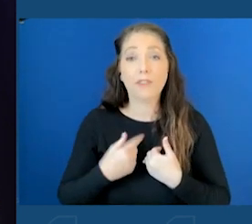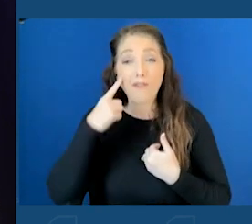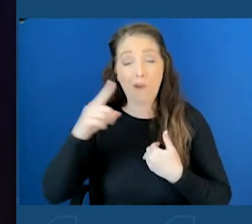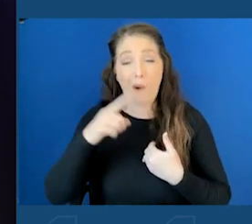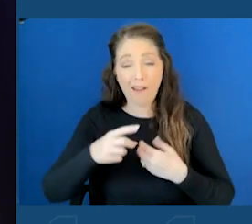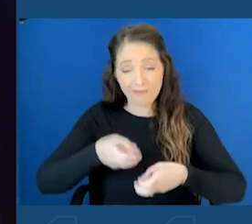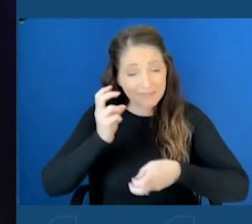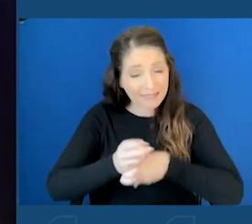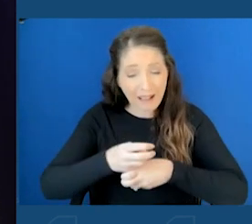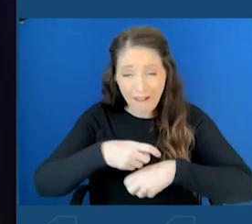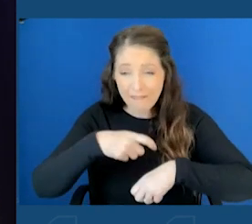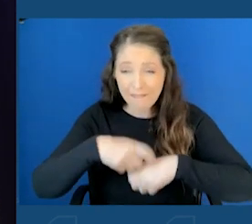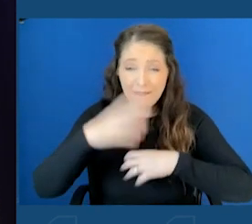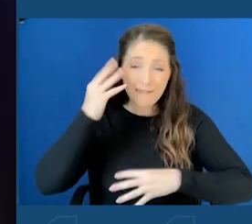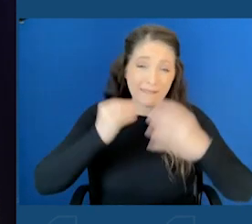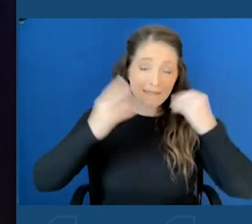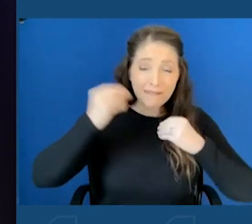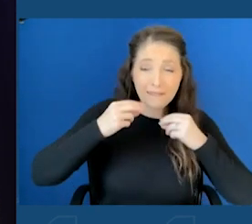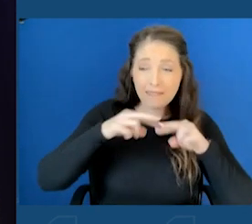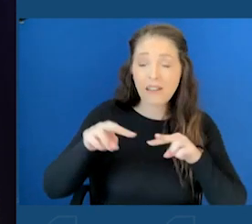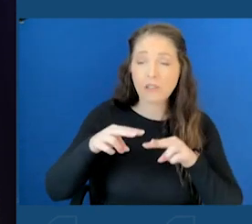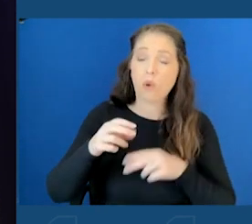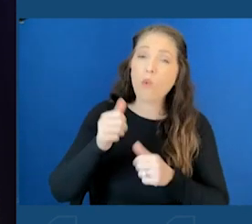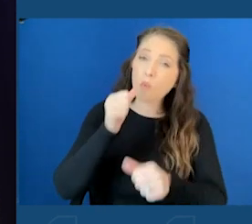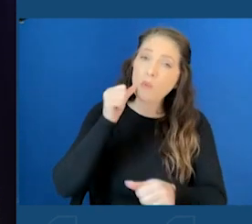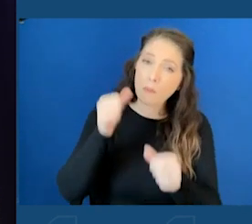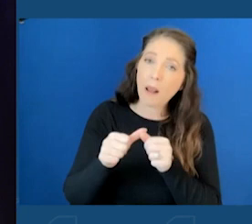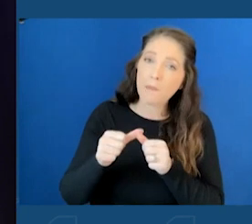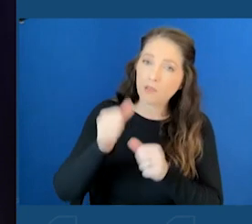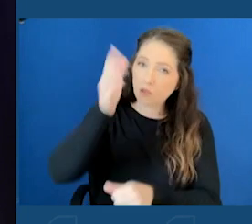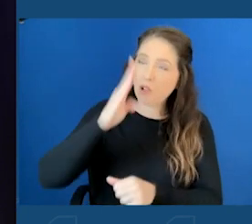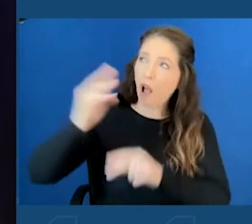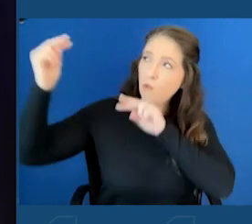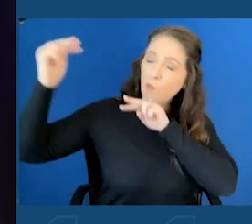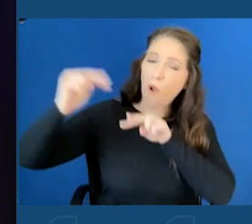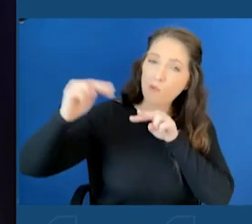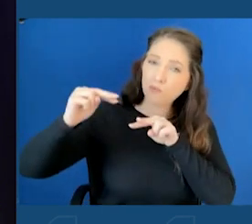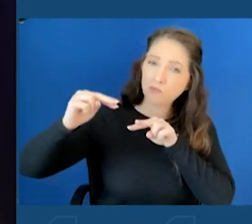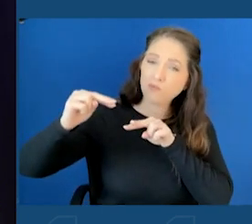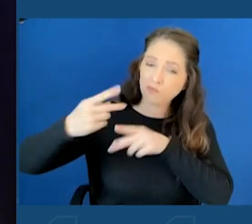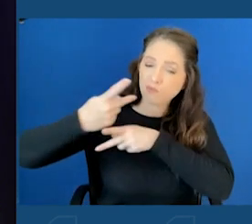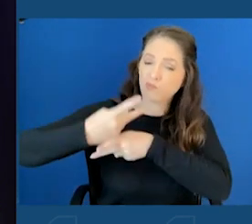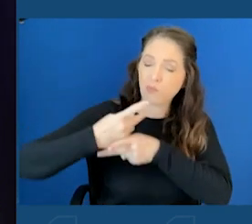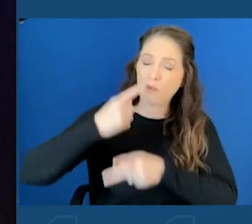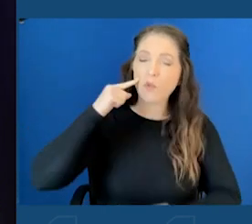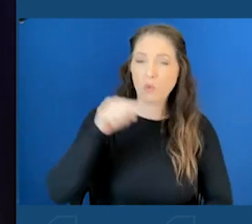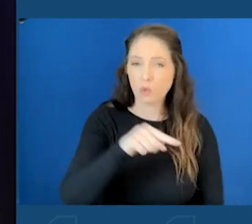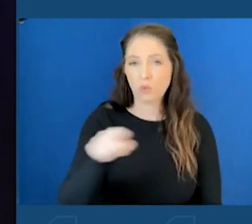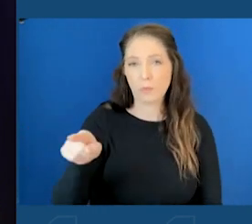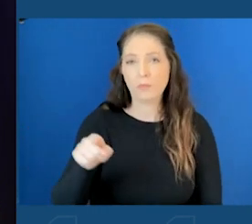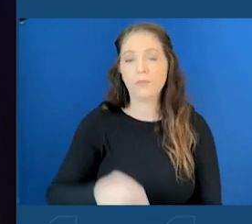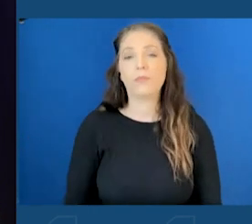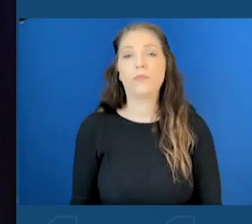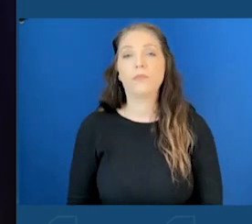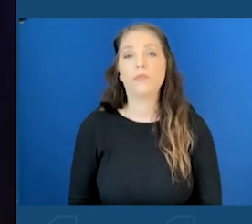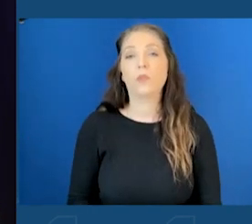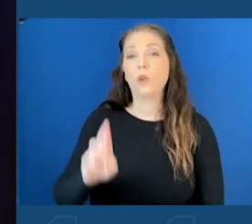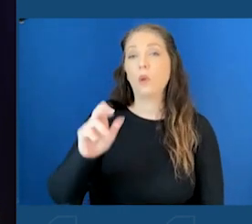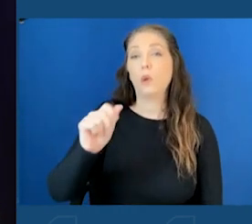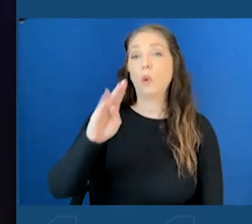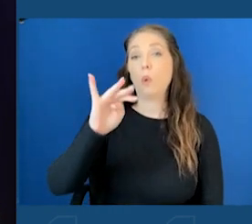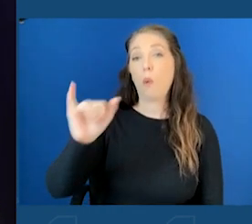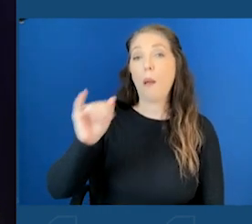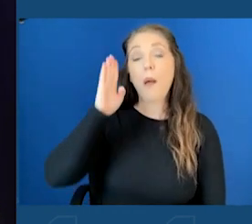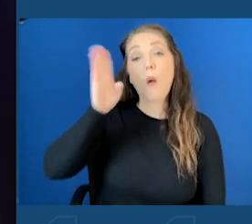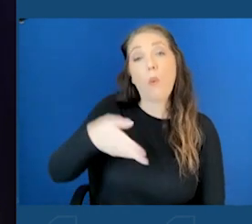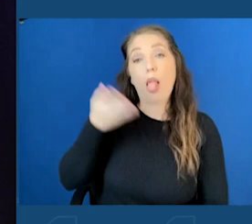never forget that you are being watched and cared for by a higher power. You'll be hearing from Rabbi Michael Melnick, and